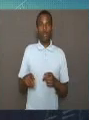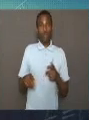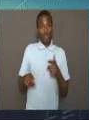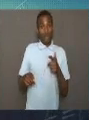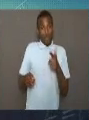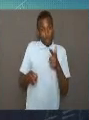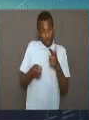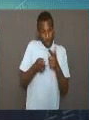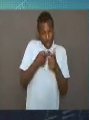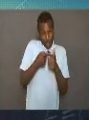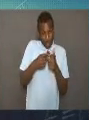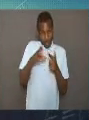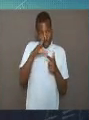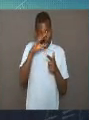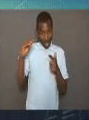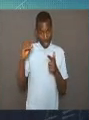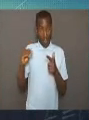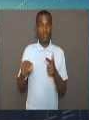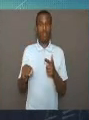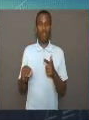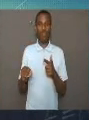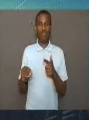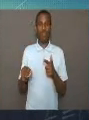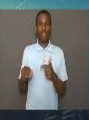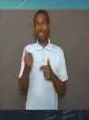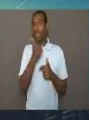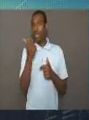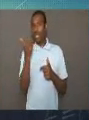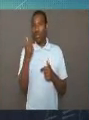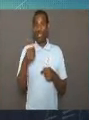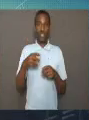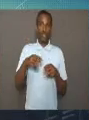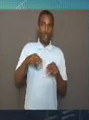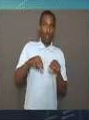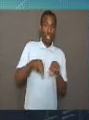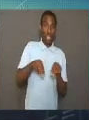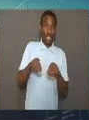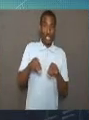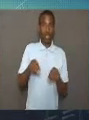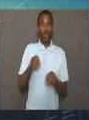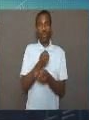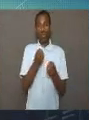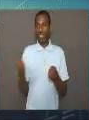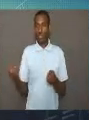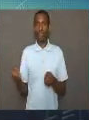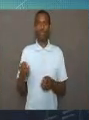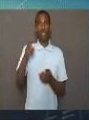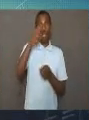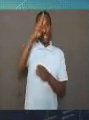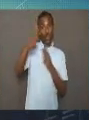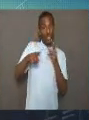of thermodynamics and other mechanical objects in the universe.